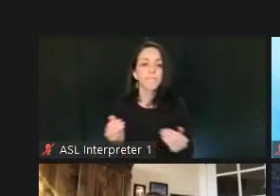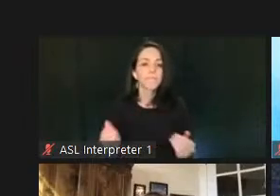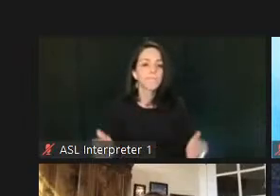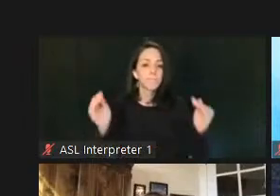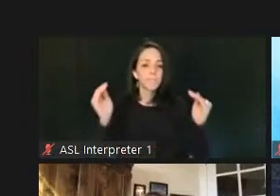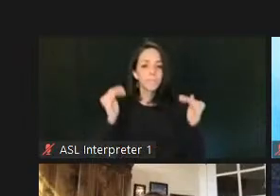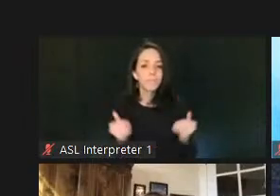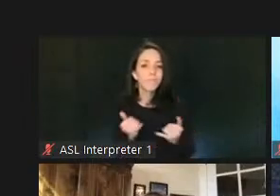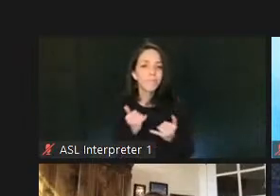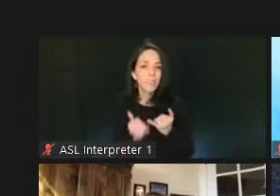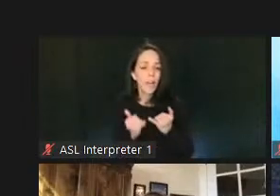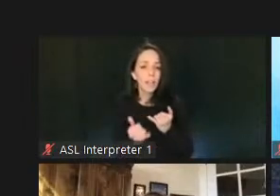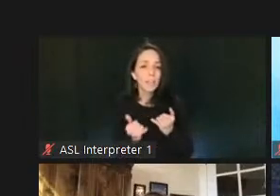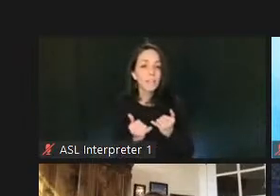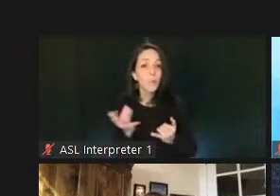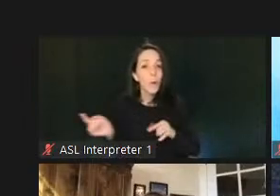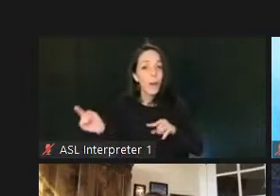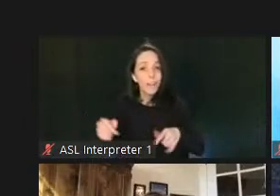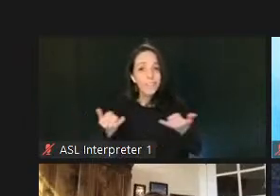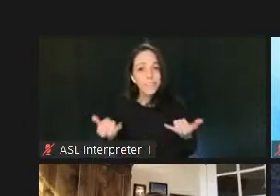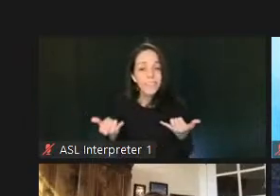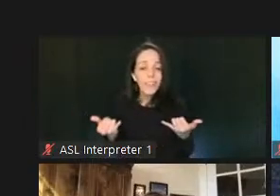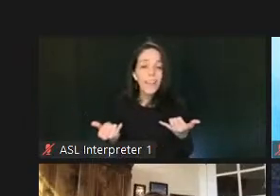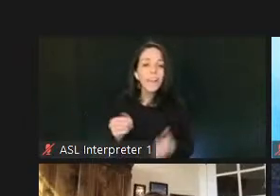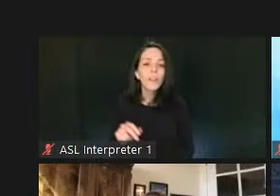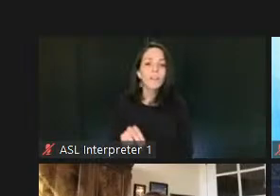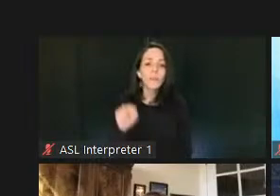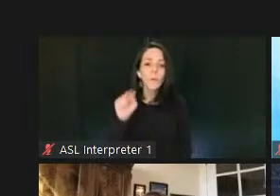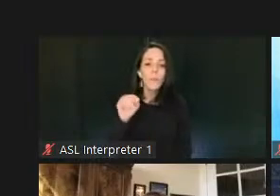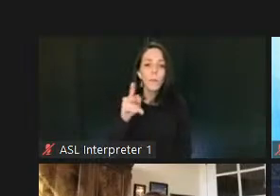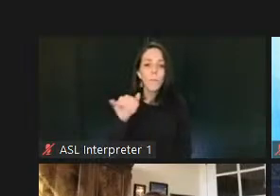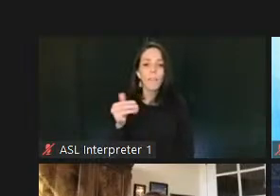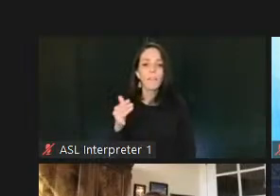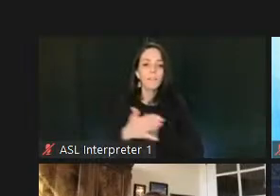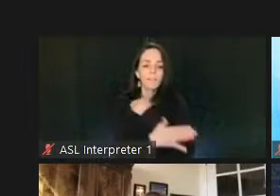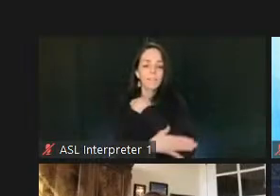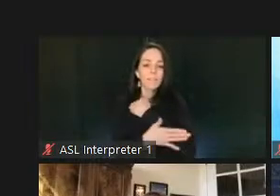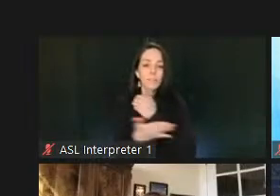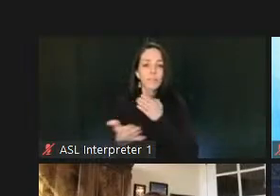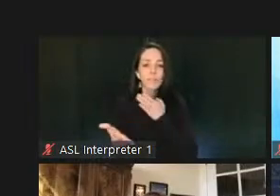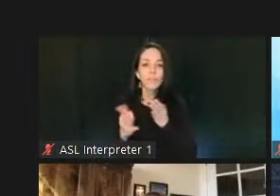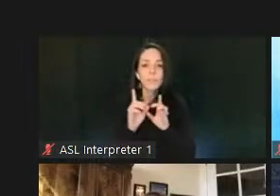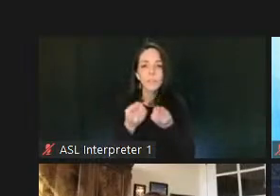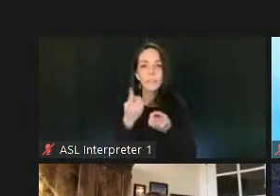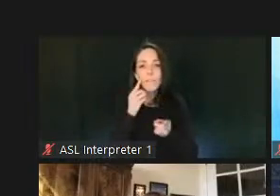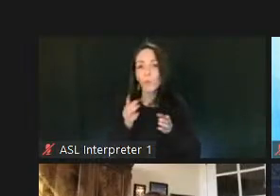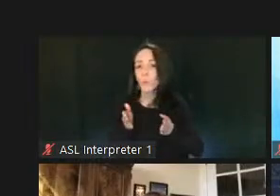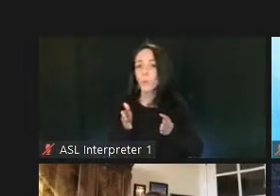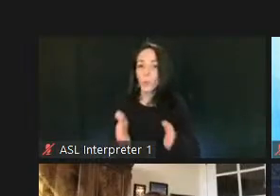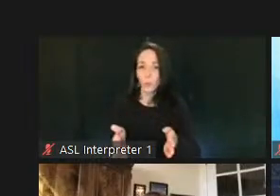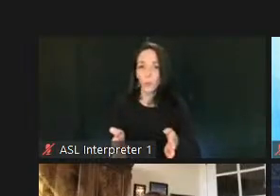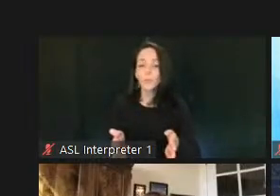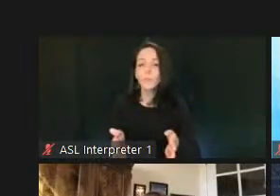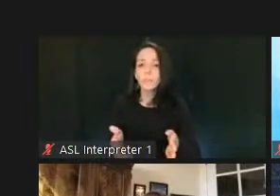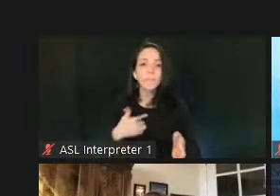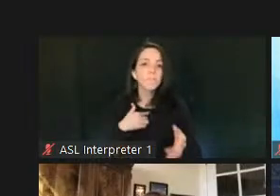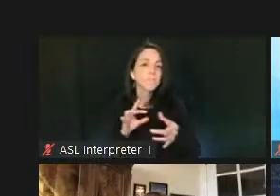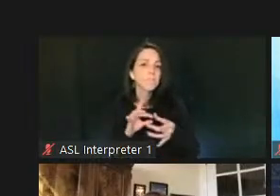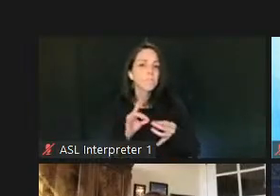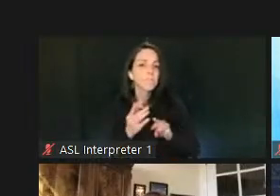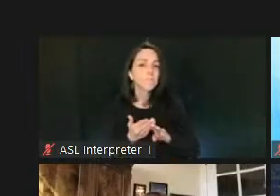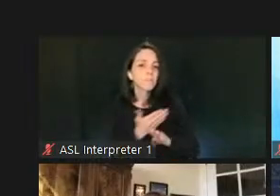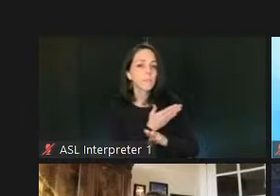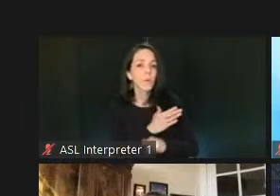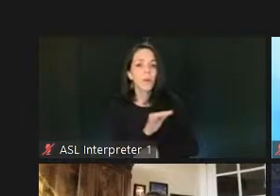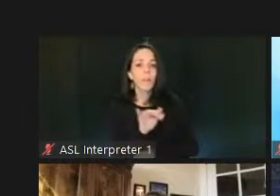And then last, the reason that we're here tonight is the North Bethany County Service District for Roads, which, as I mentioned earlier, is the